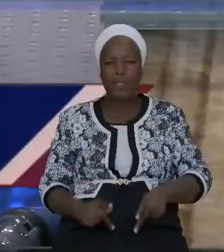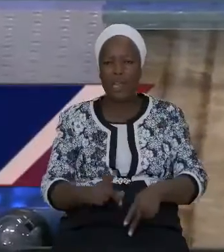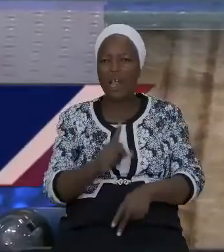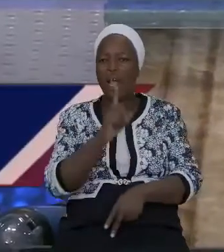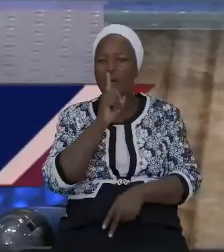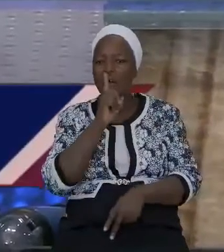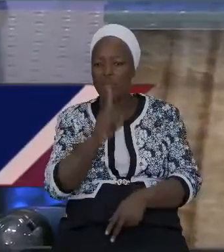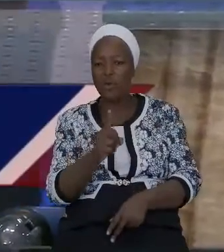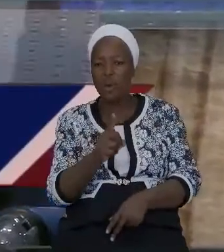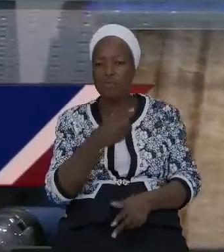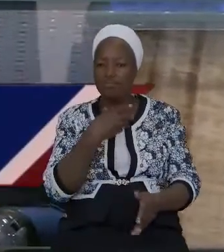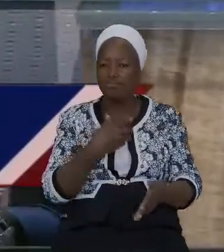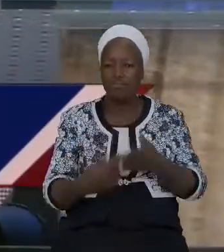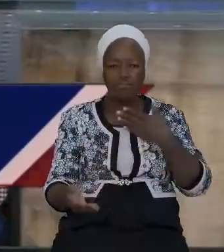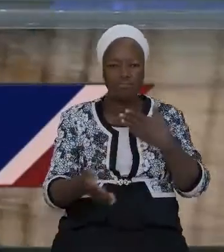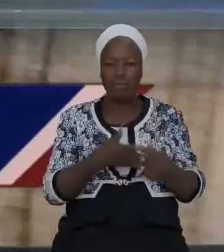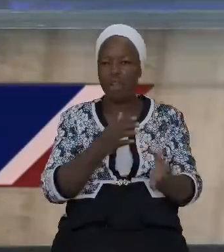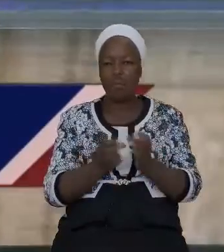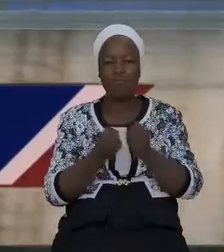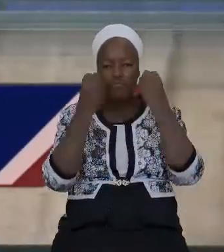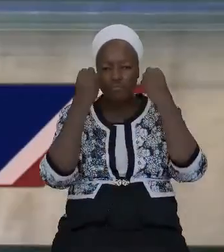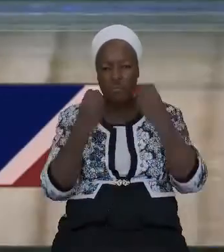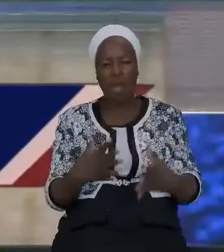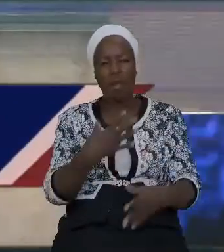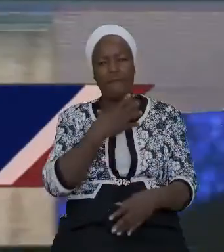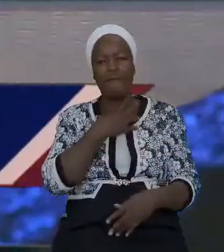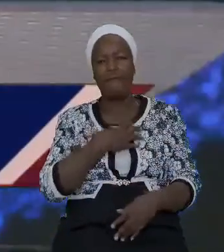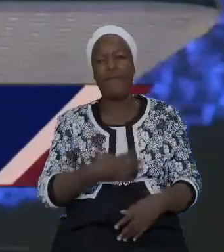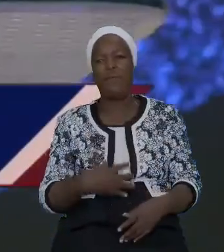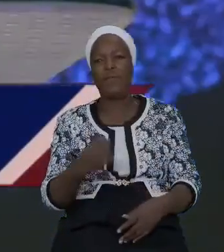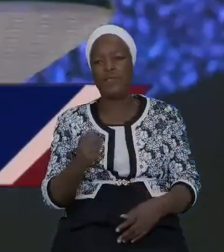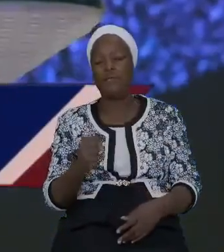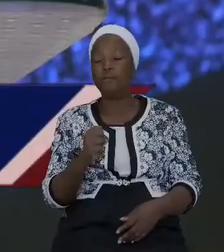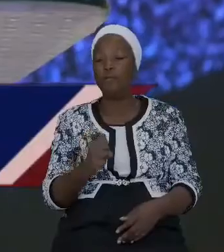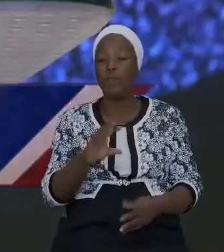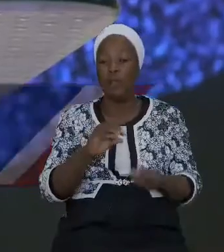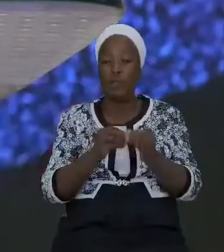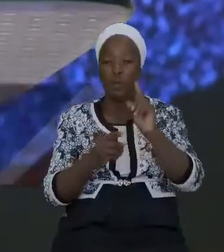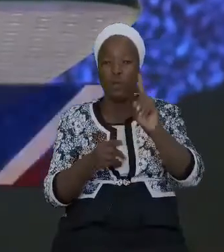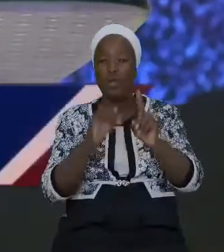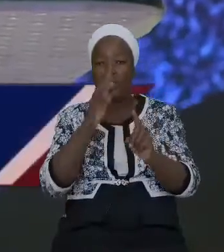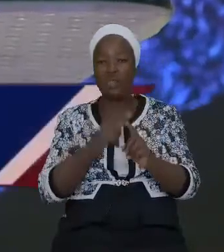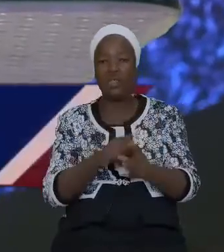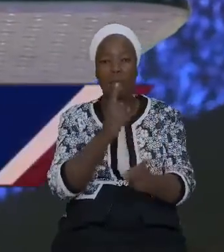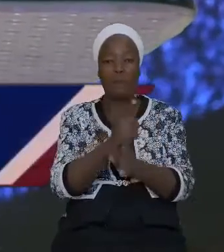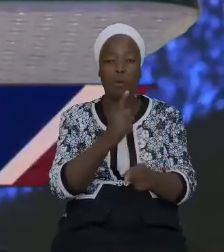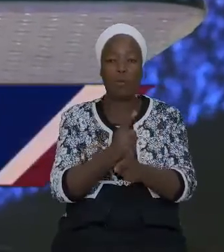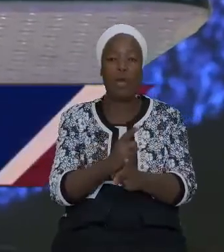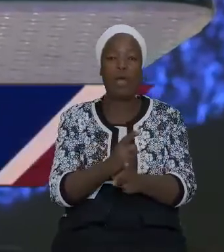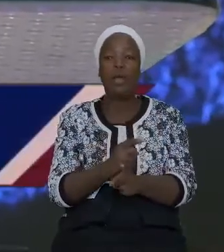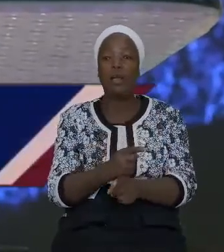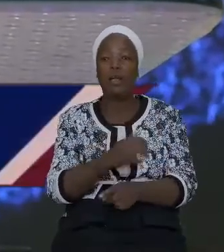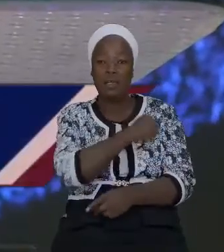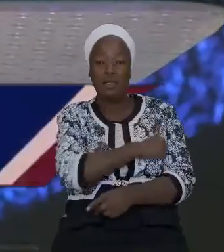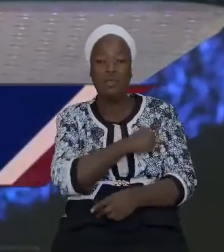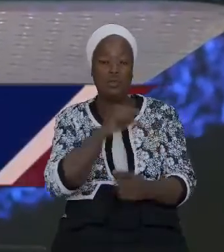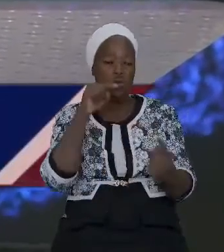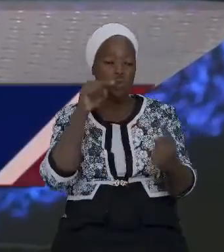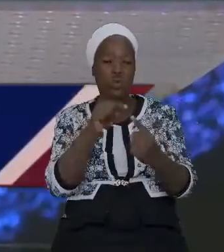despite plural famines. Number one is the proper attitude towards